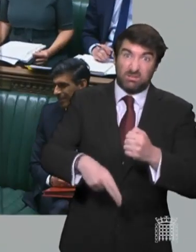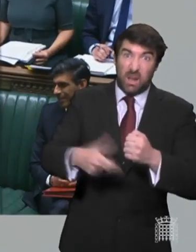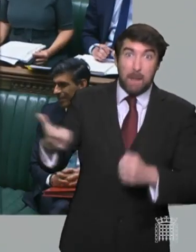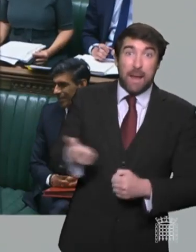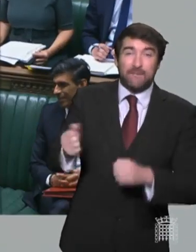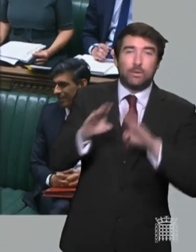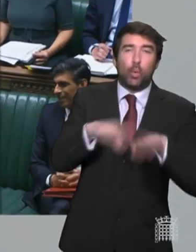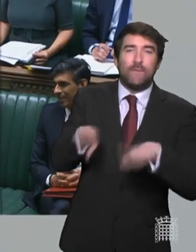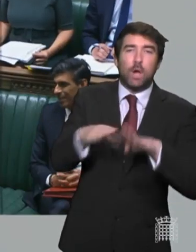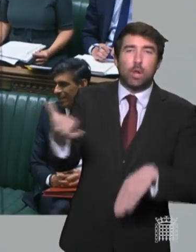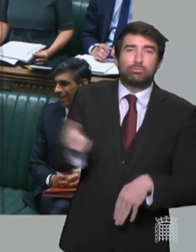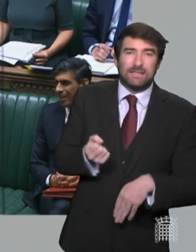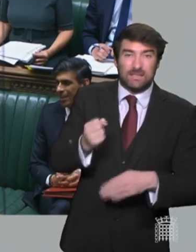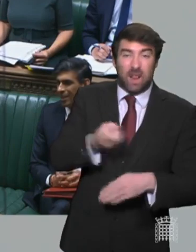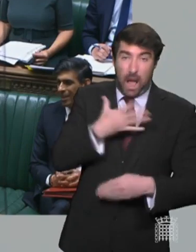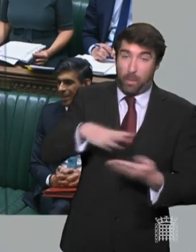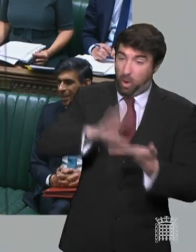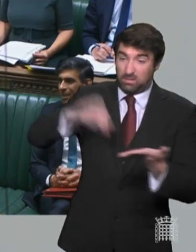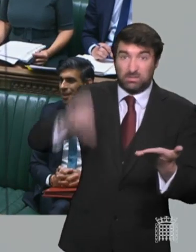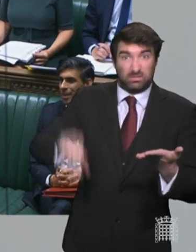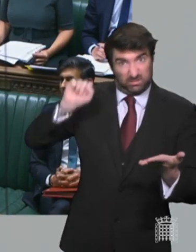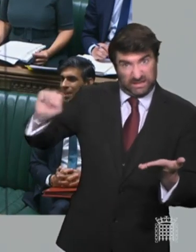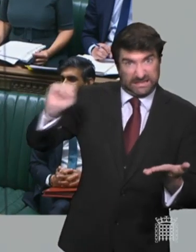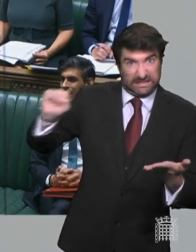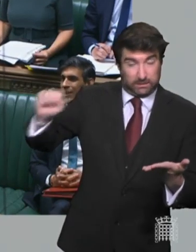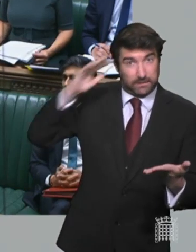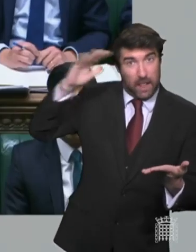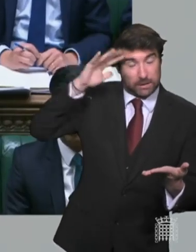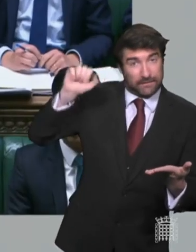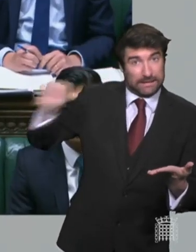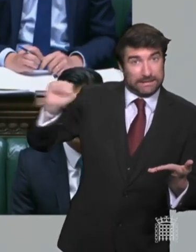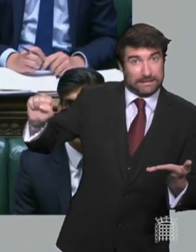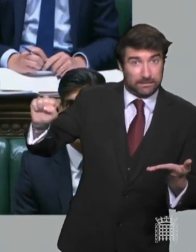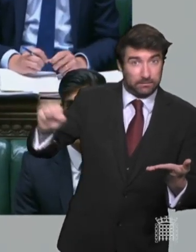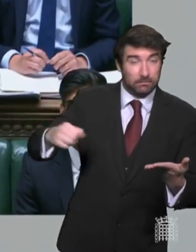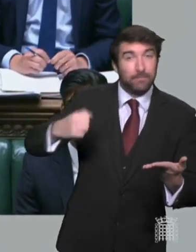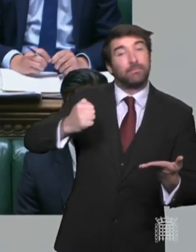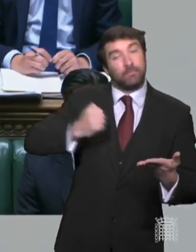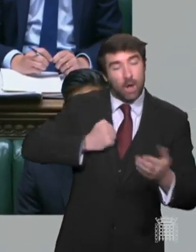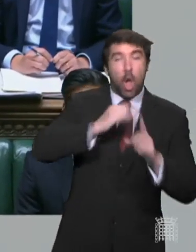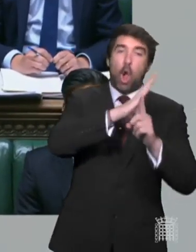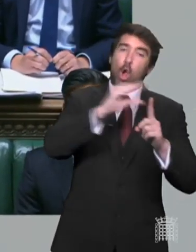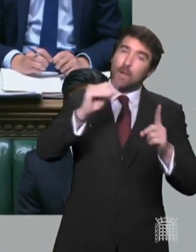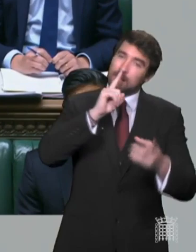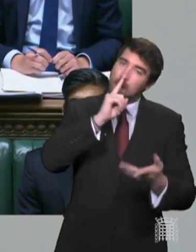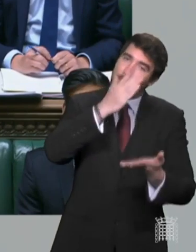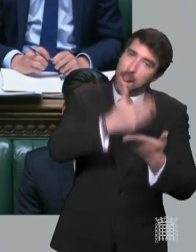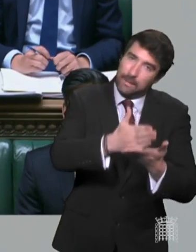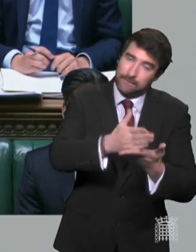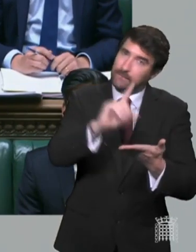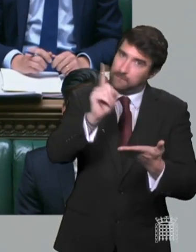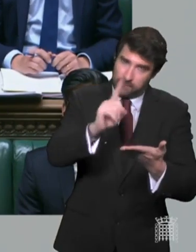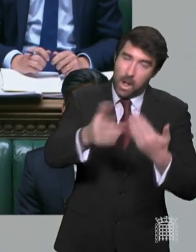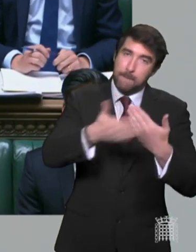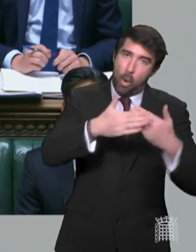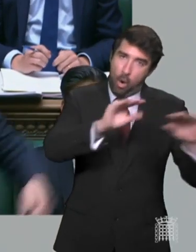We believe in higher wages and better skills, Mr. Speaker, and it is working. That's why we've been investing in